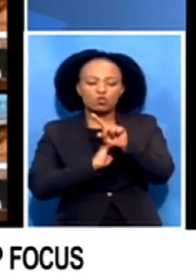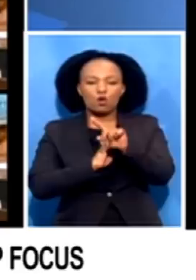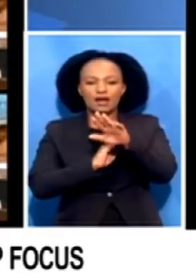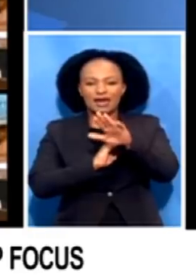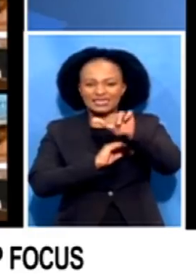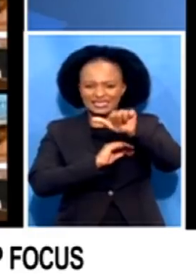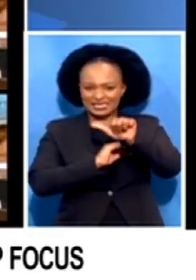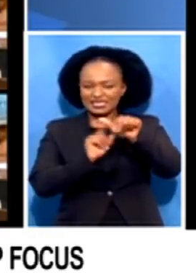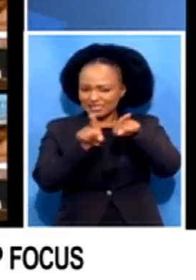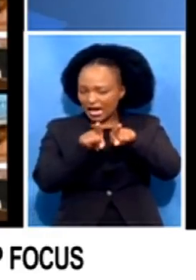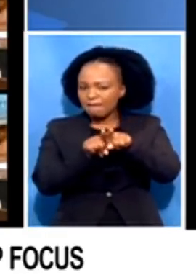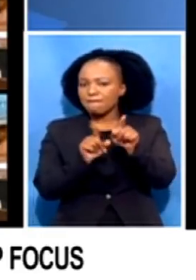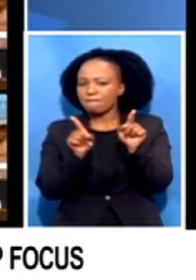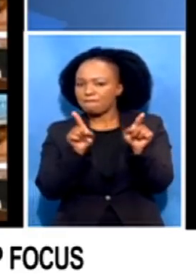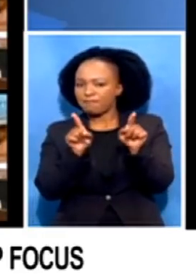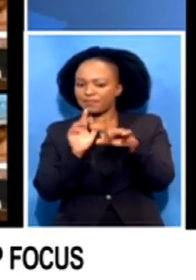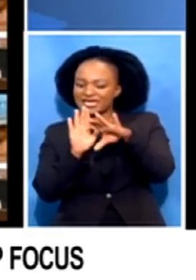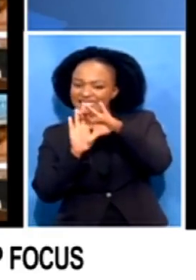and the fact that the